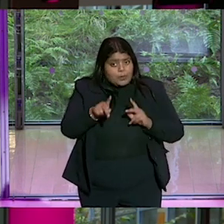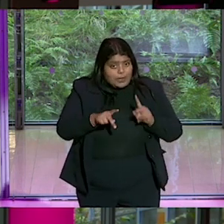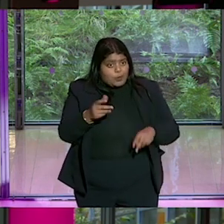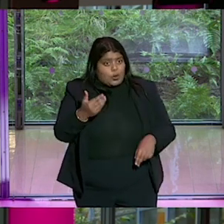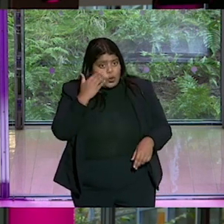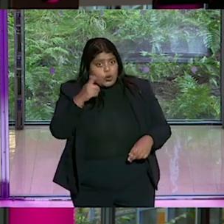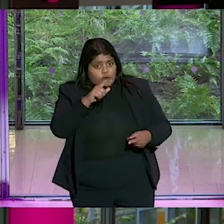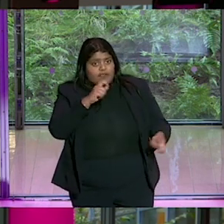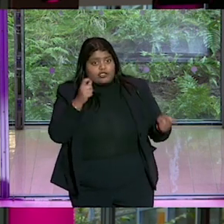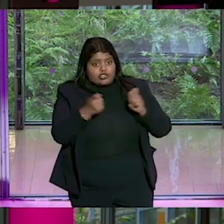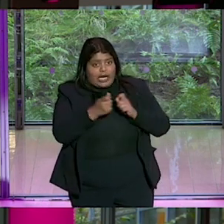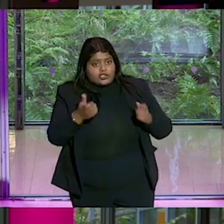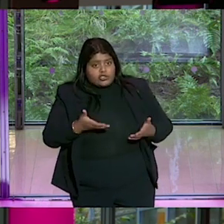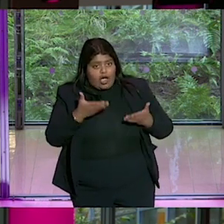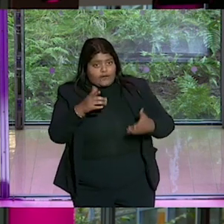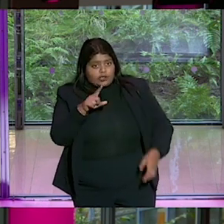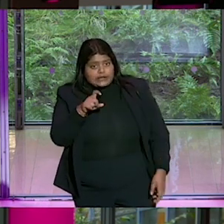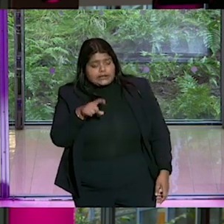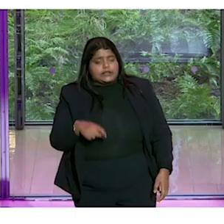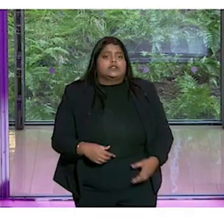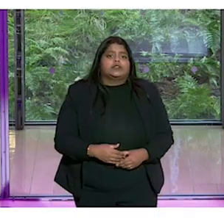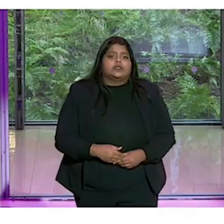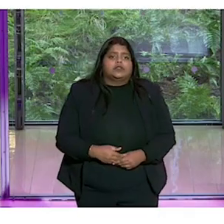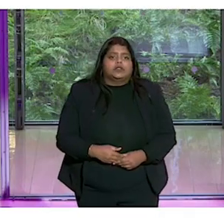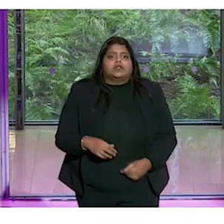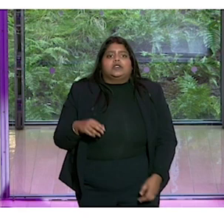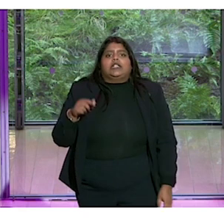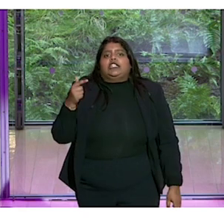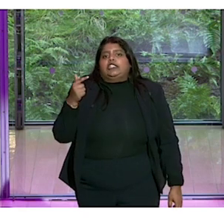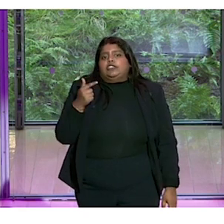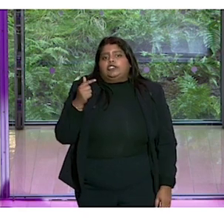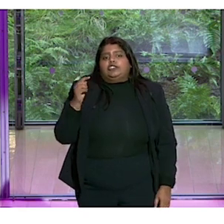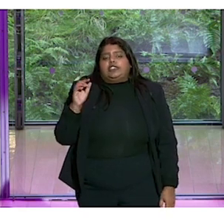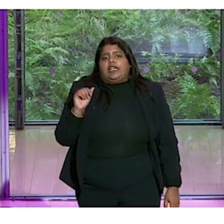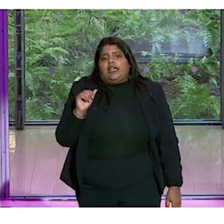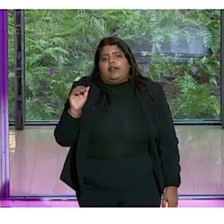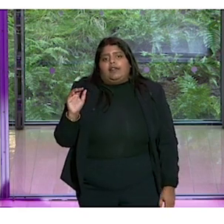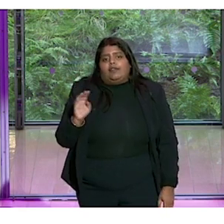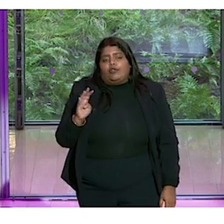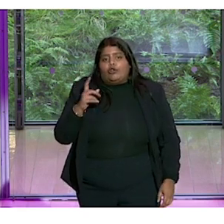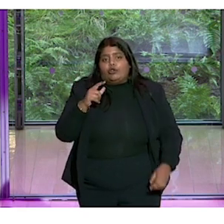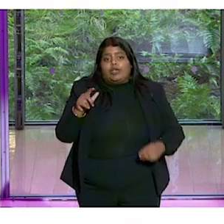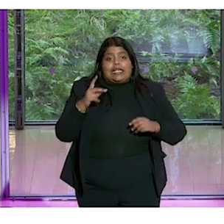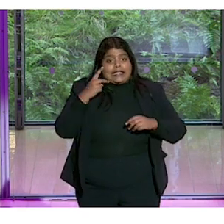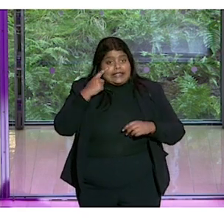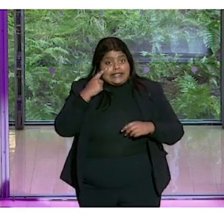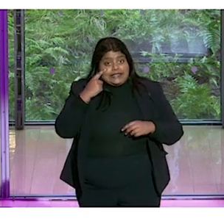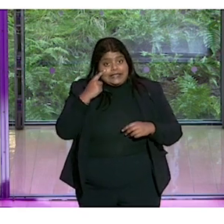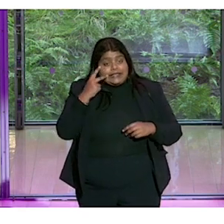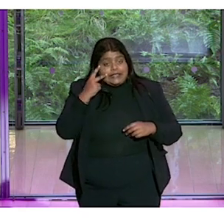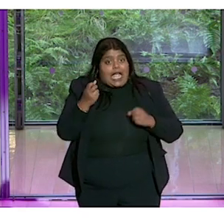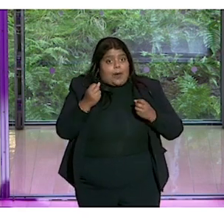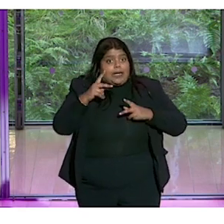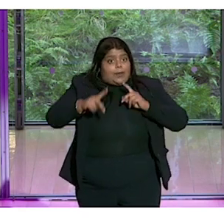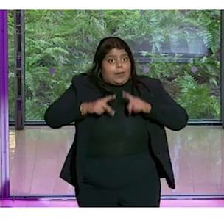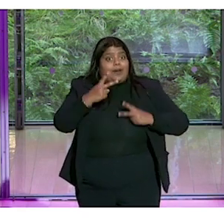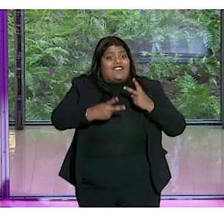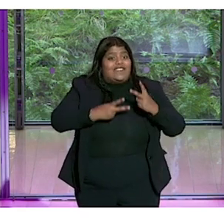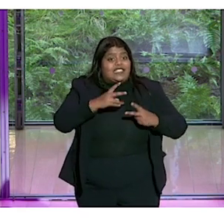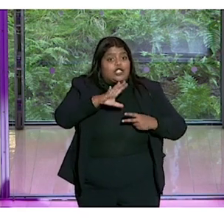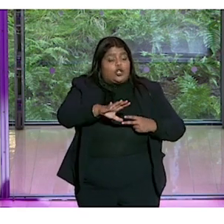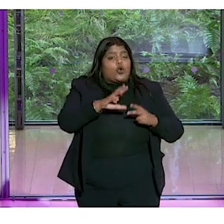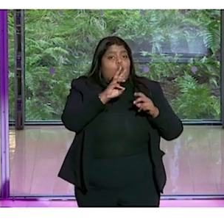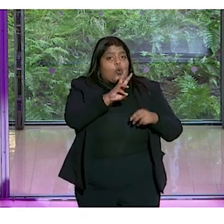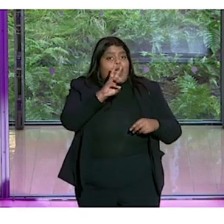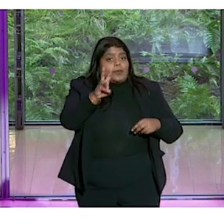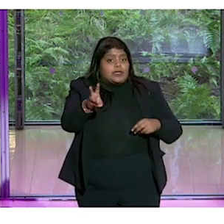you've changed those offerings? In GA4, you can see how many people are visiting your website overall, and you can see